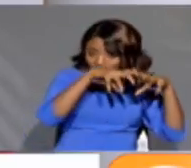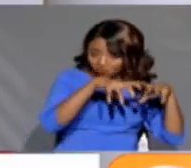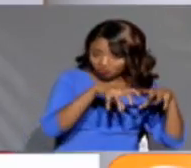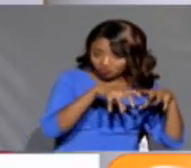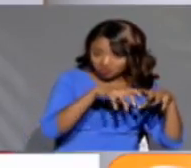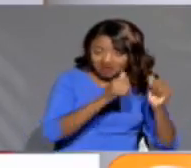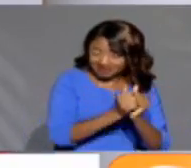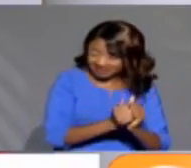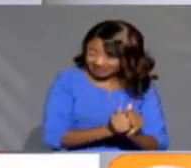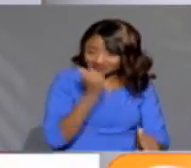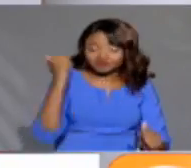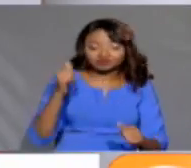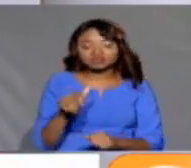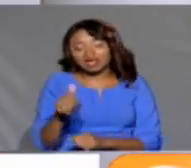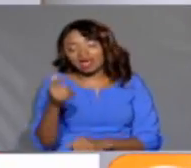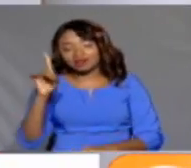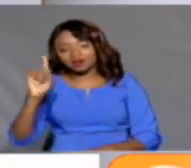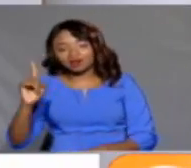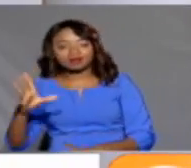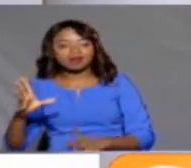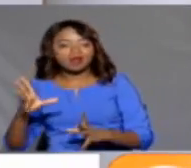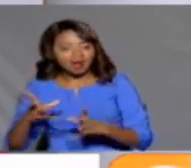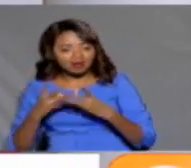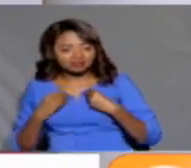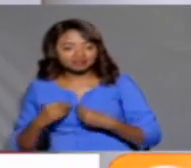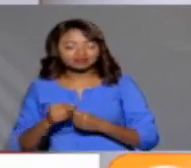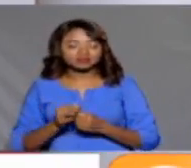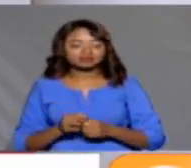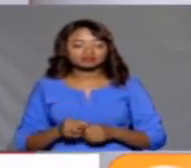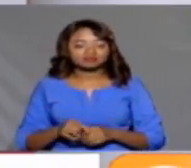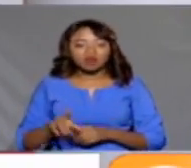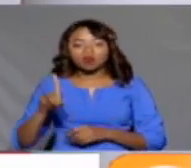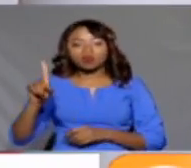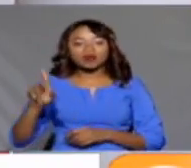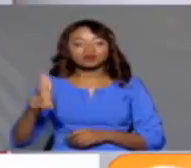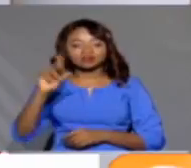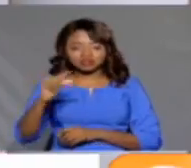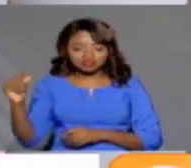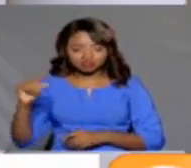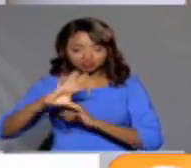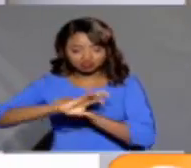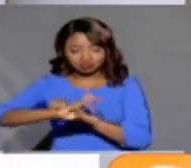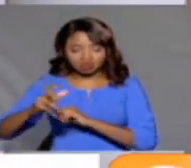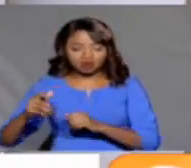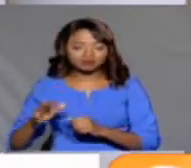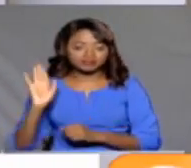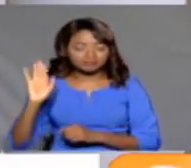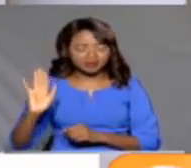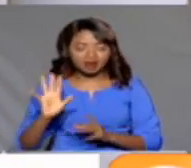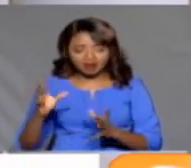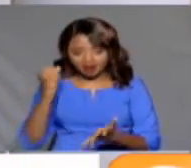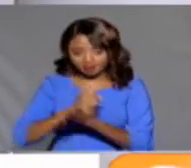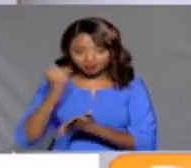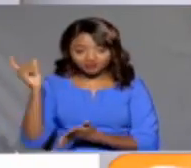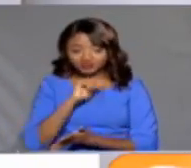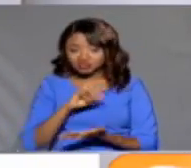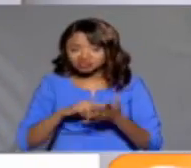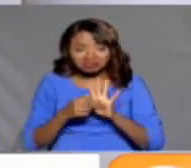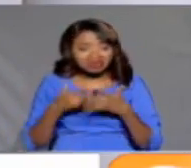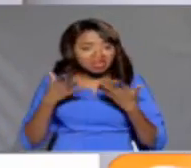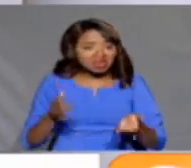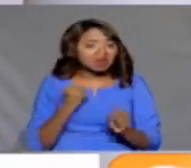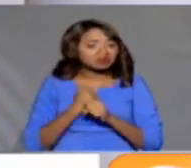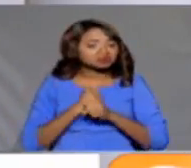Four have rejected, one has approved it. That would be Uasin Gishu County. So, where does that leave